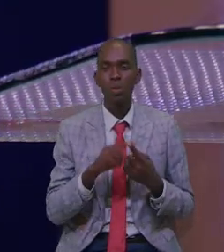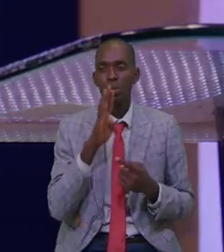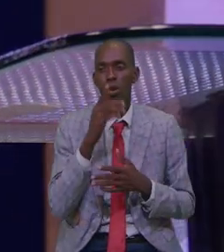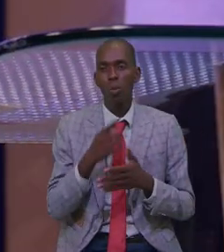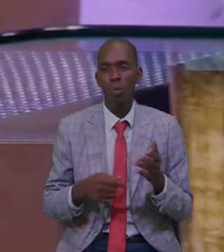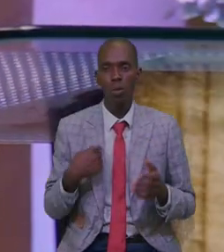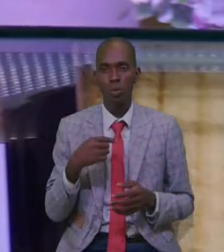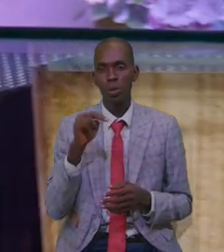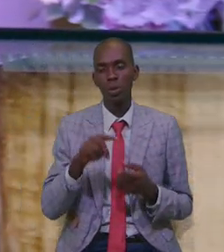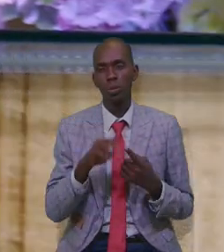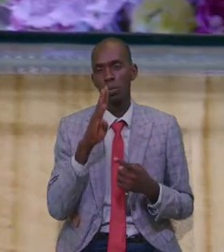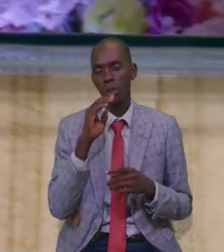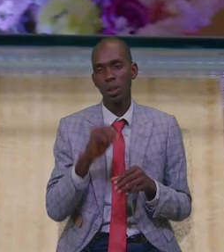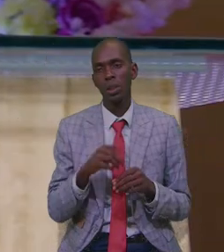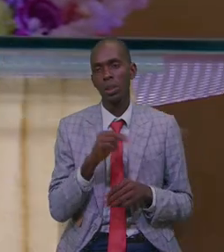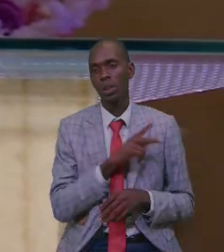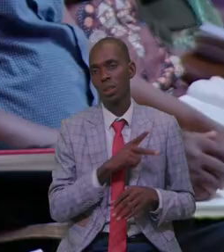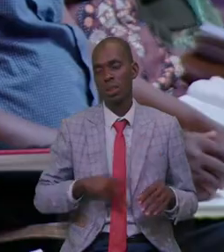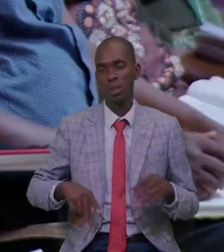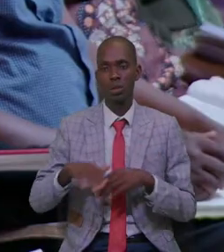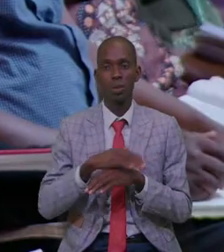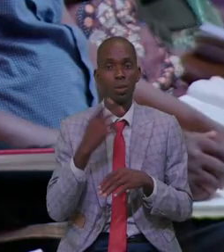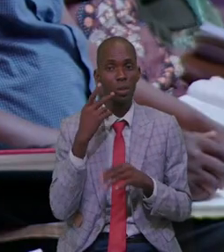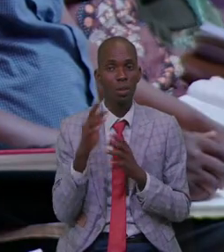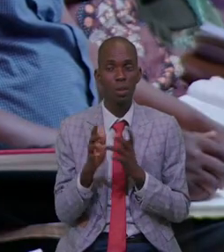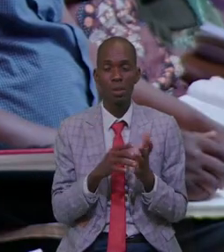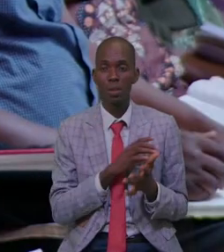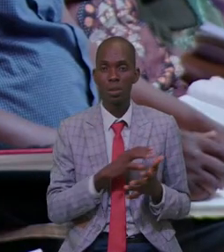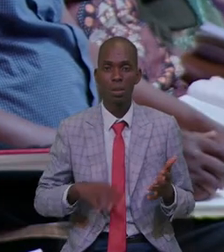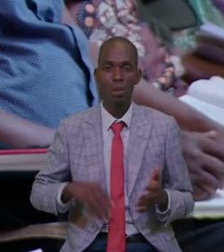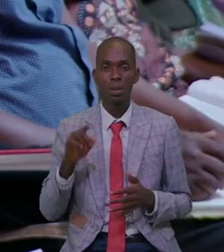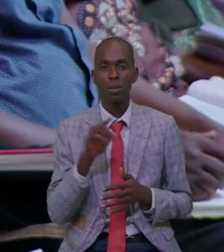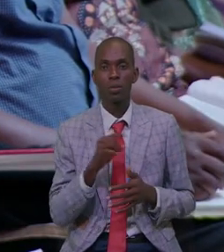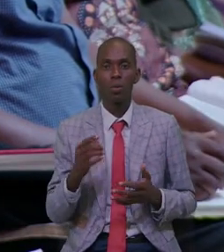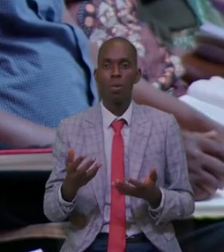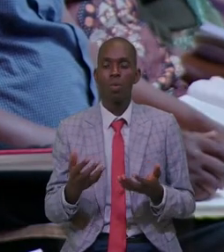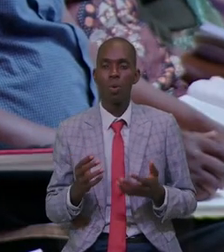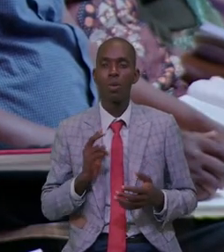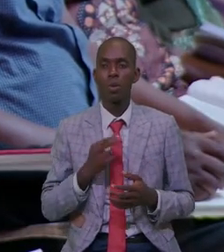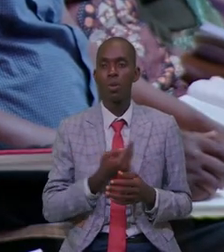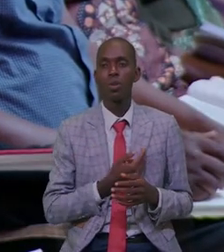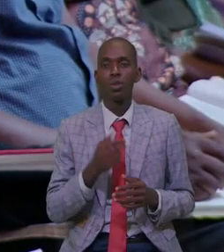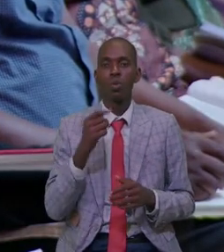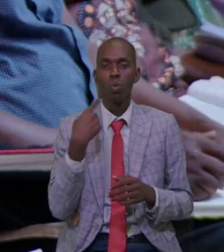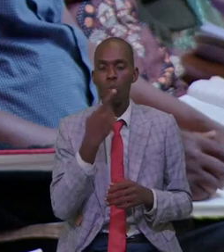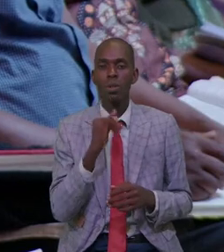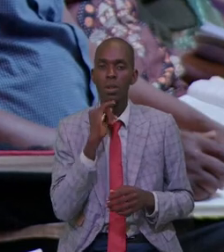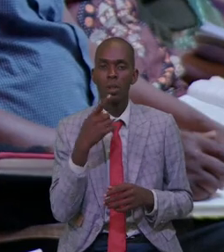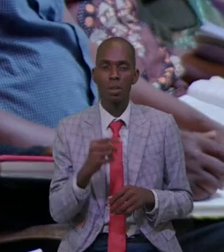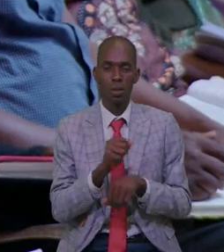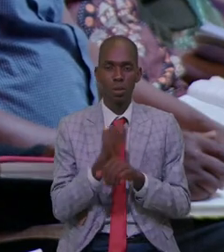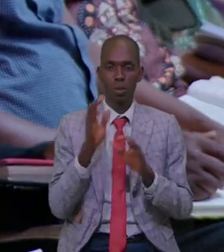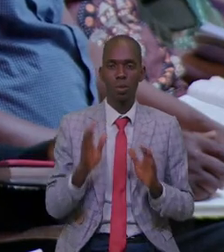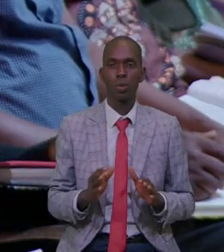kingdom. Jesus here called the Old Testament scriptures the stone which the builders rejected,